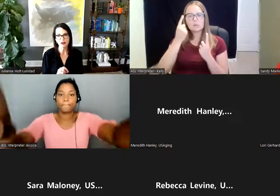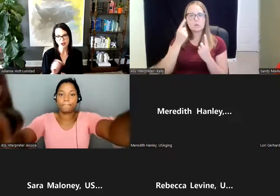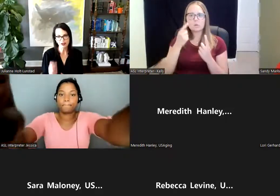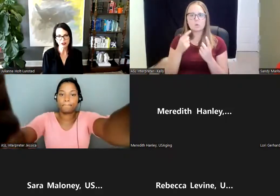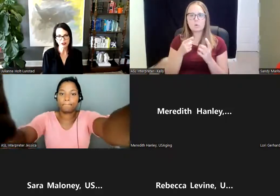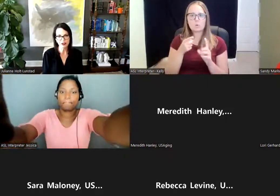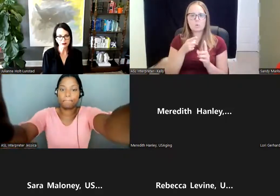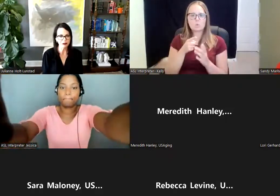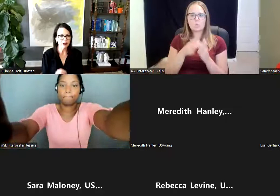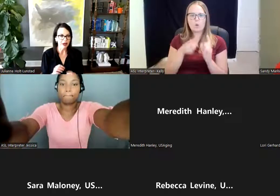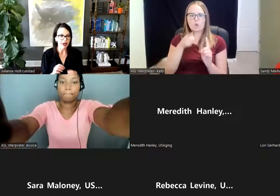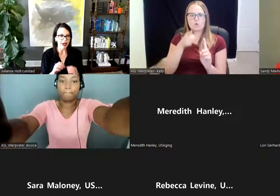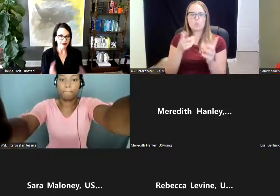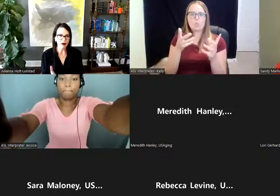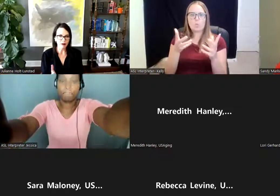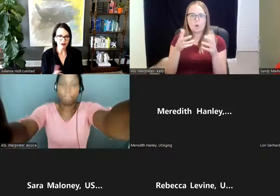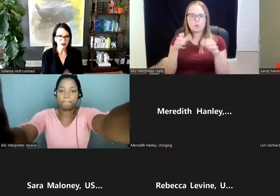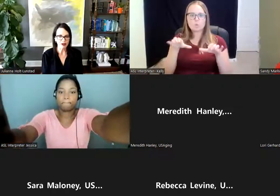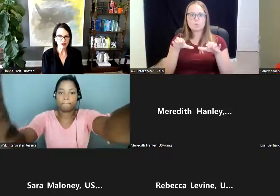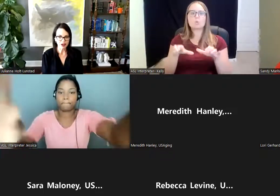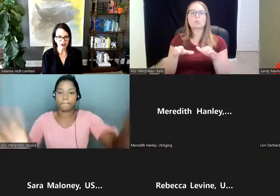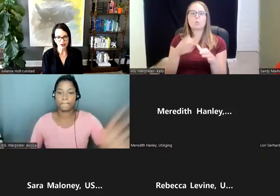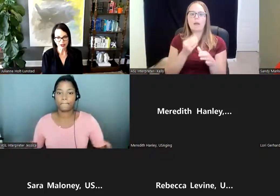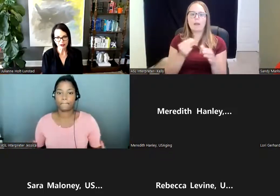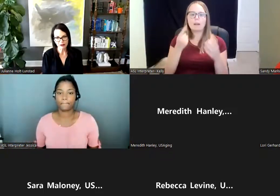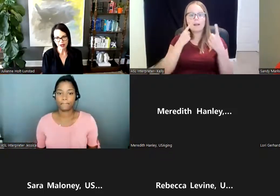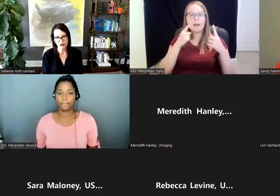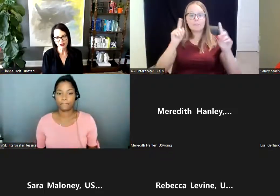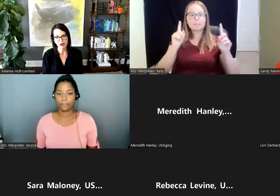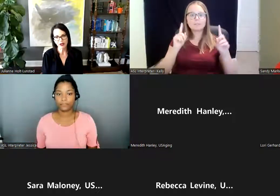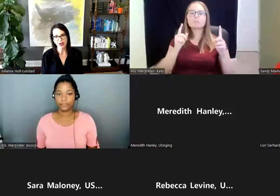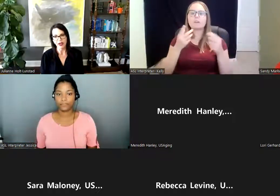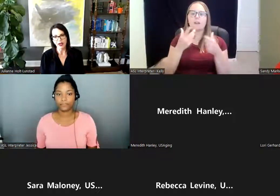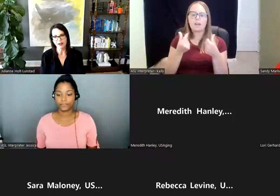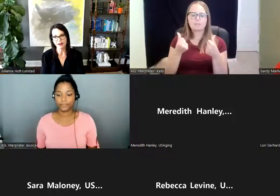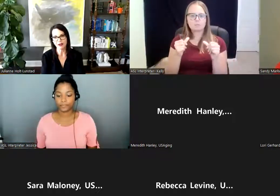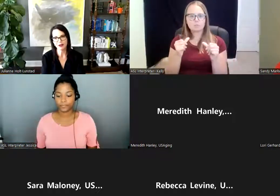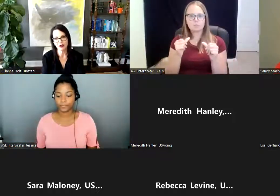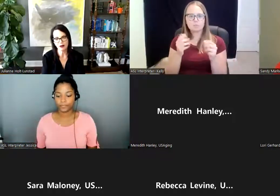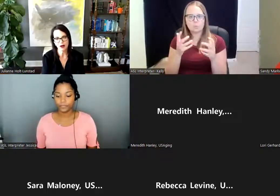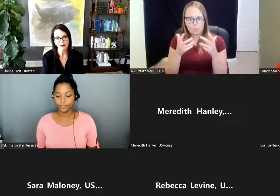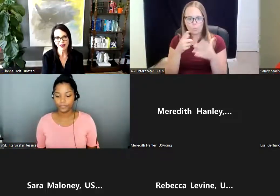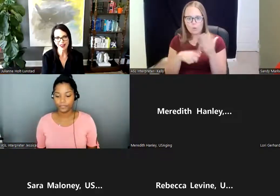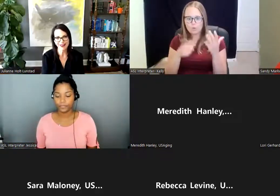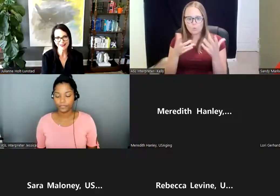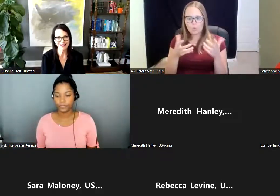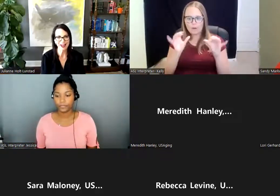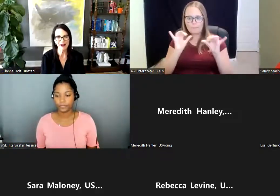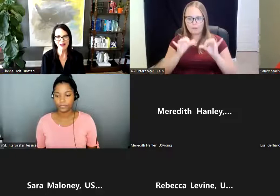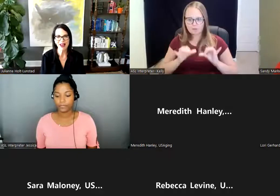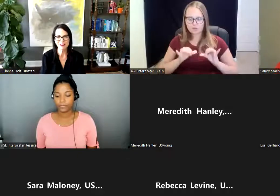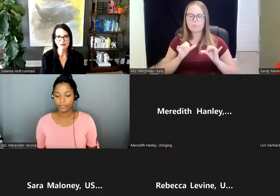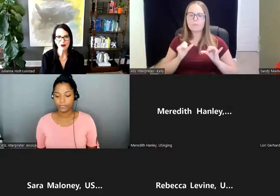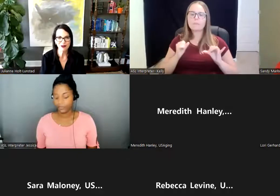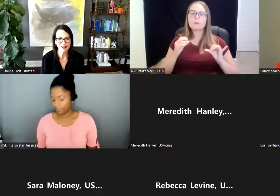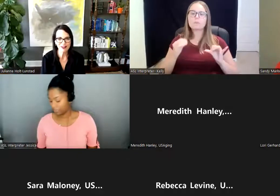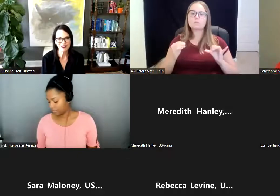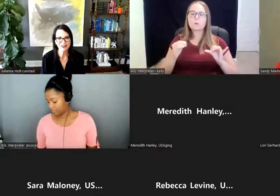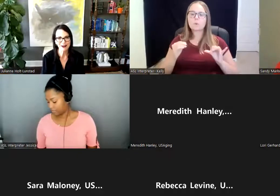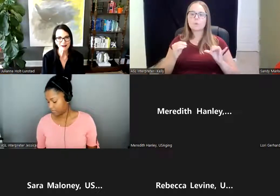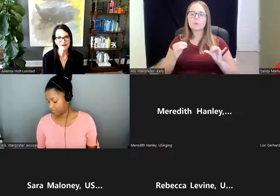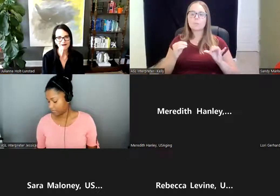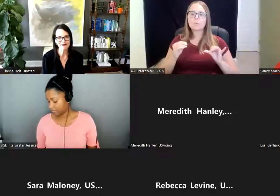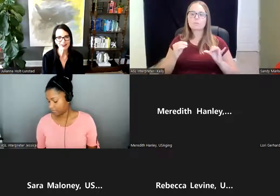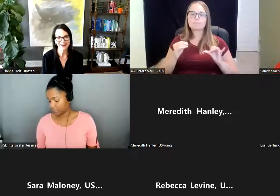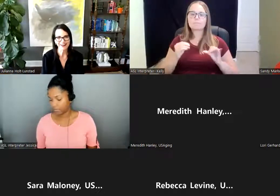you're trying to do and accomplish and trying to measure. And so, as part of